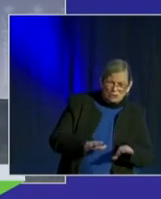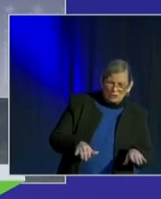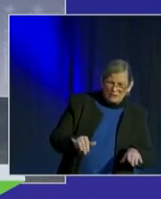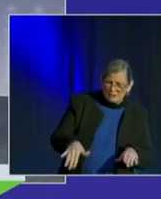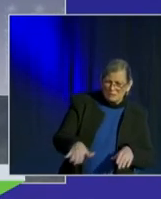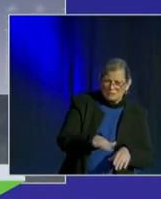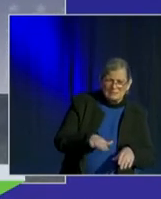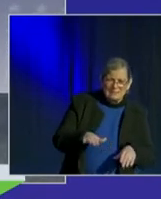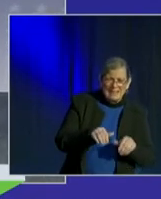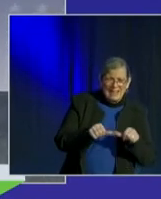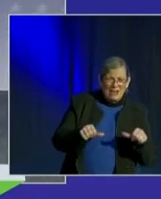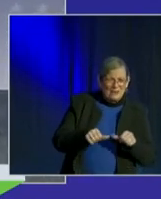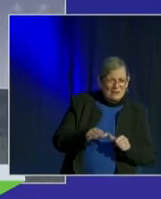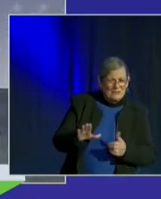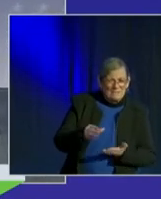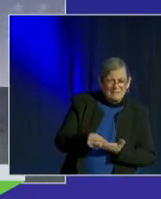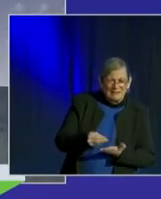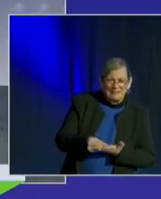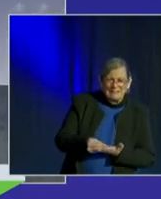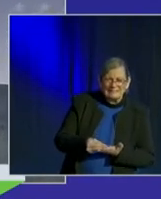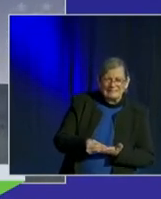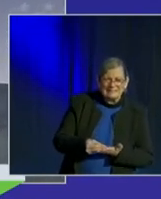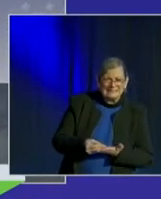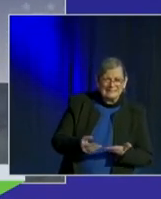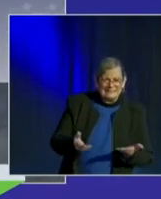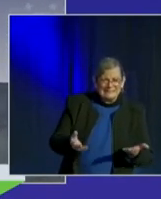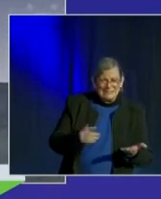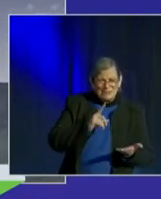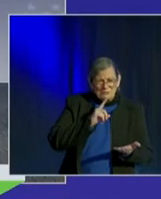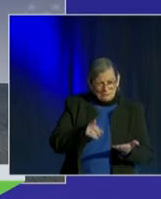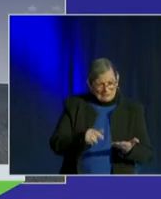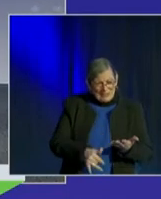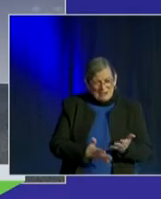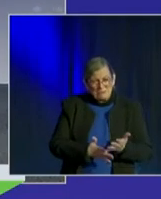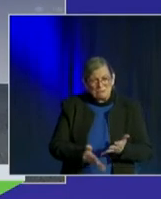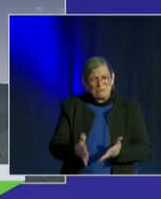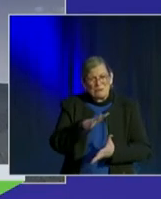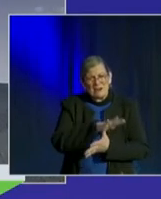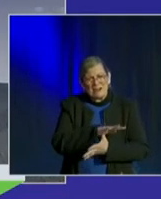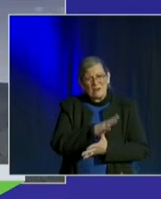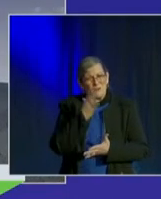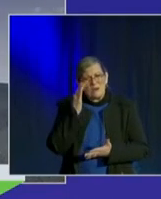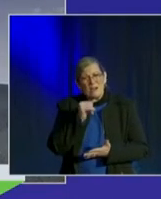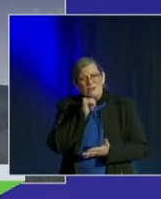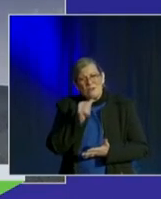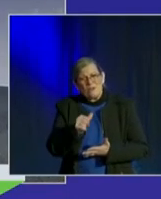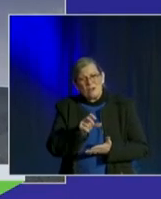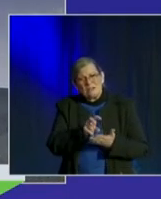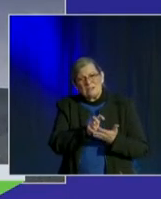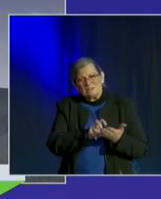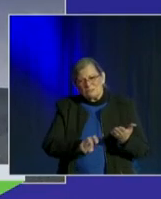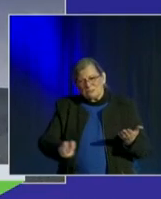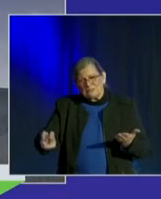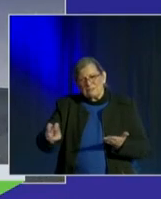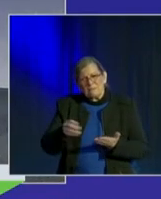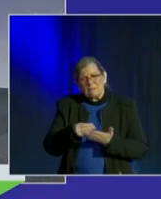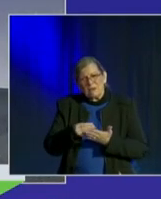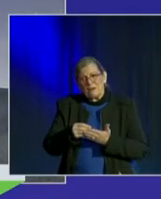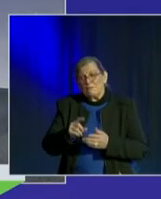is available and that remains a priority and not reallocated for other projects. And let me ask second